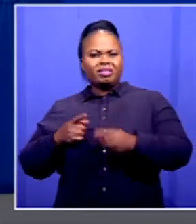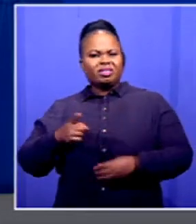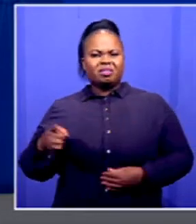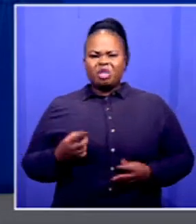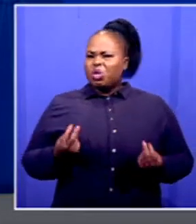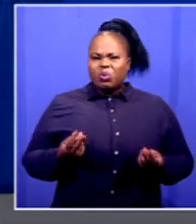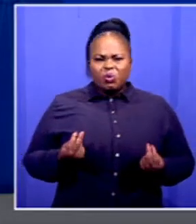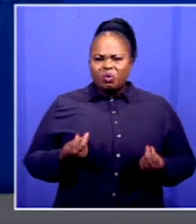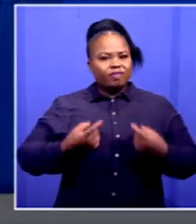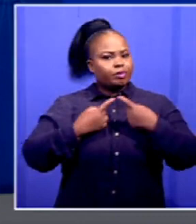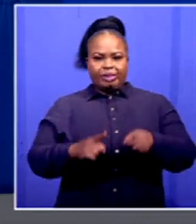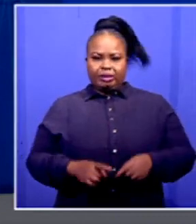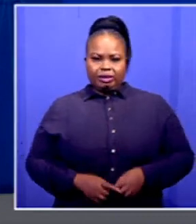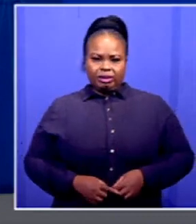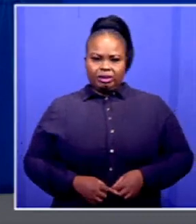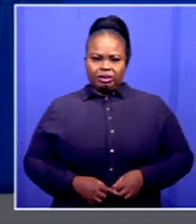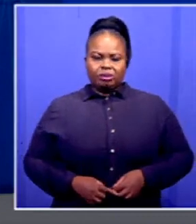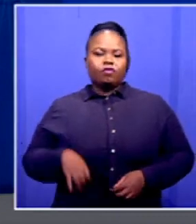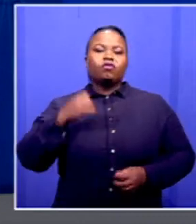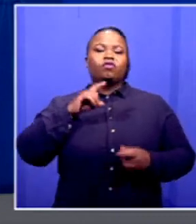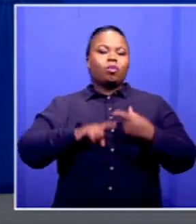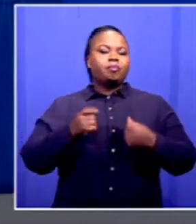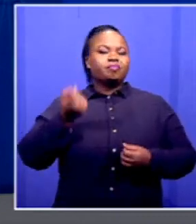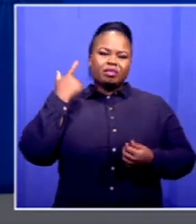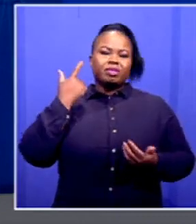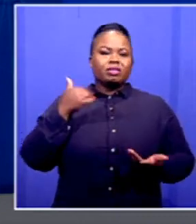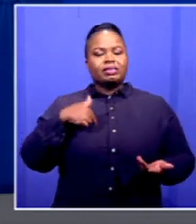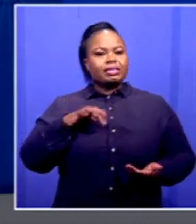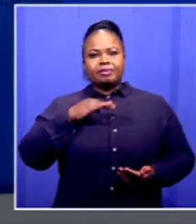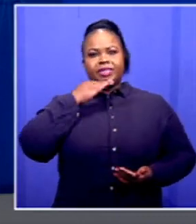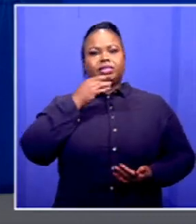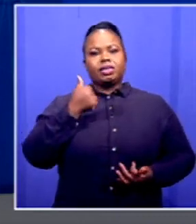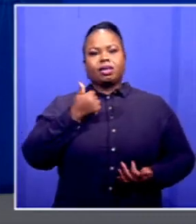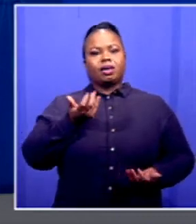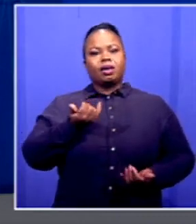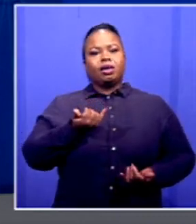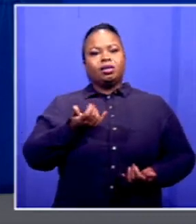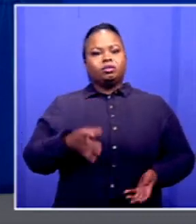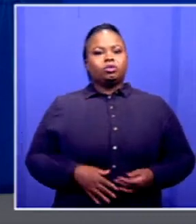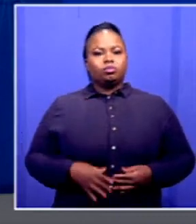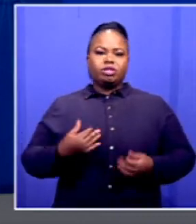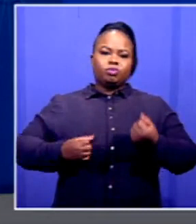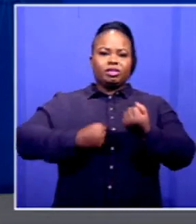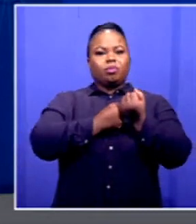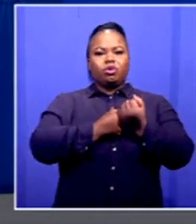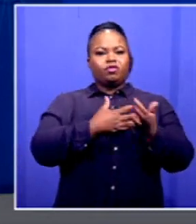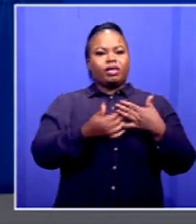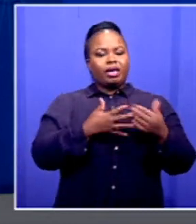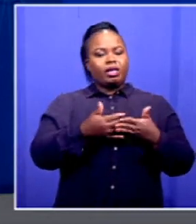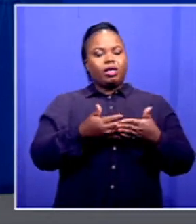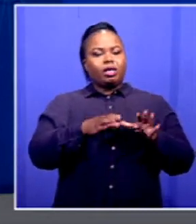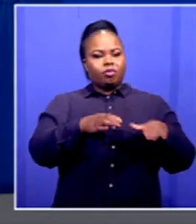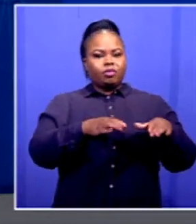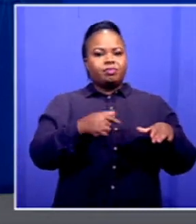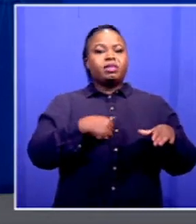new concerns by South Africans, and by no means indicating support for any movement. What I'm